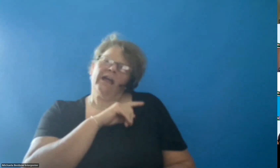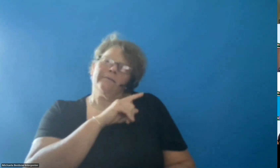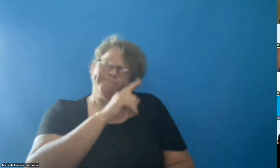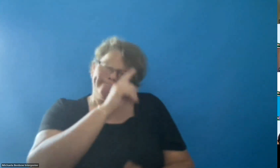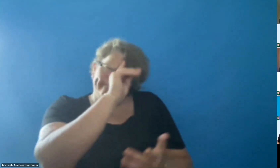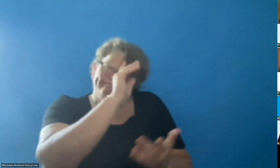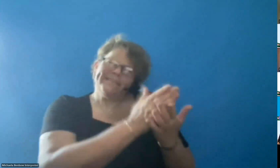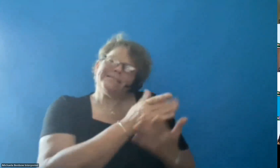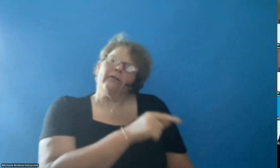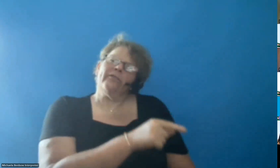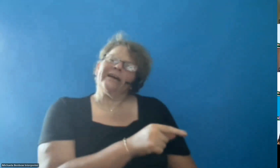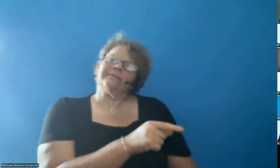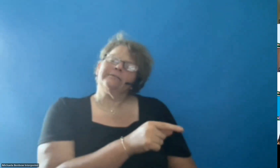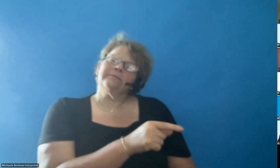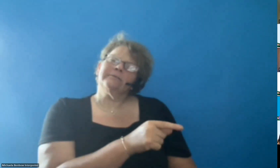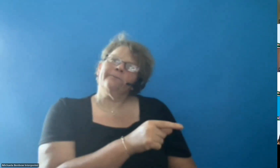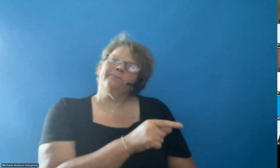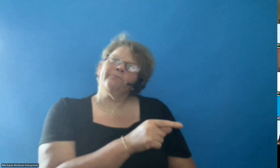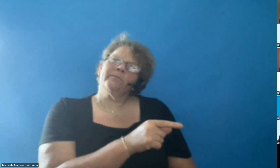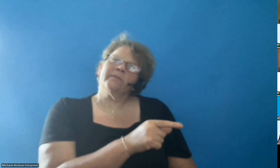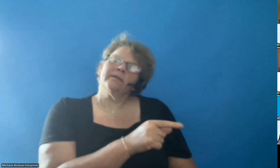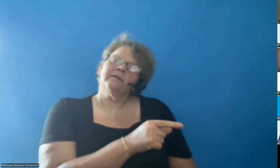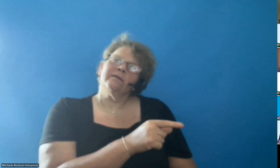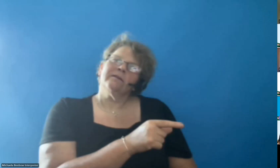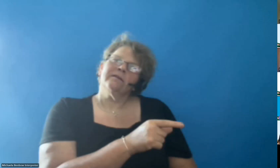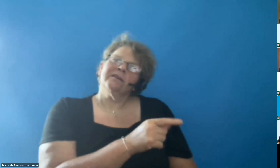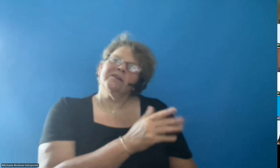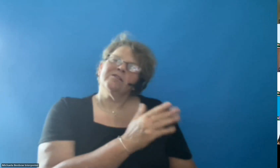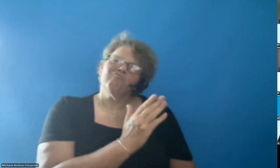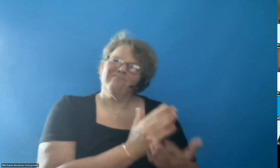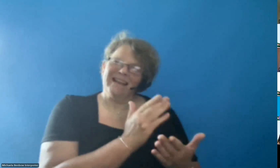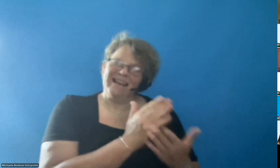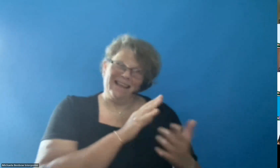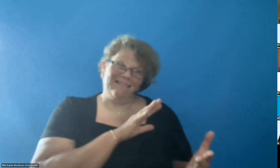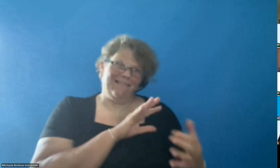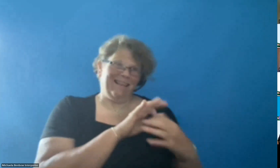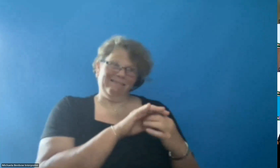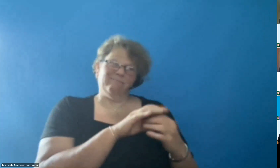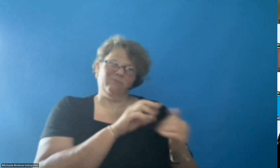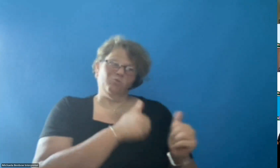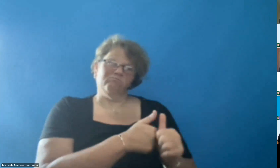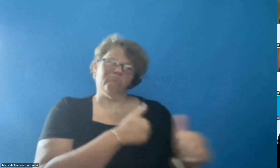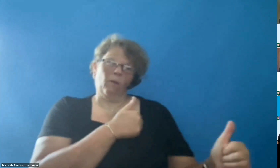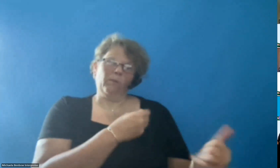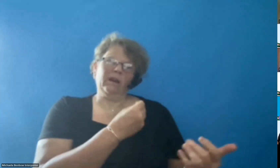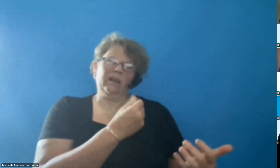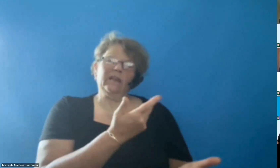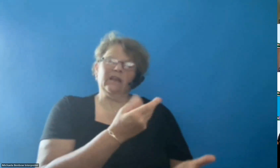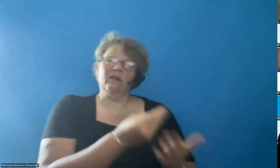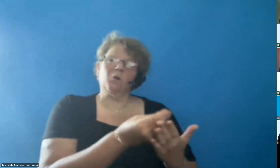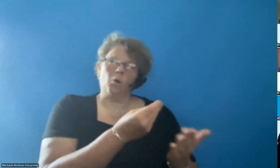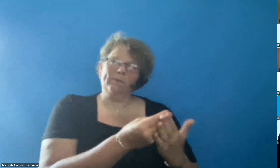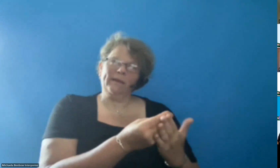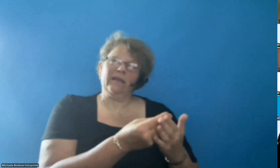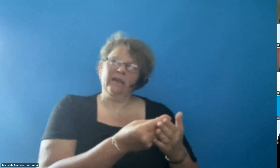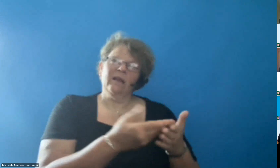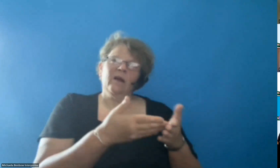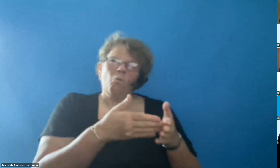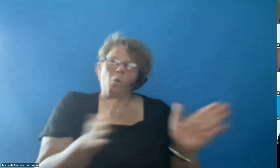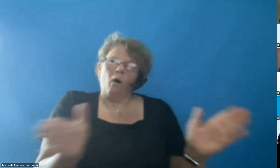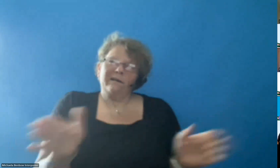largely shaped through the commercial aspects of the economy and the wider socioeconomic situations that people live